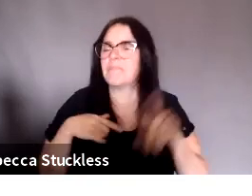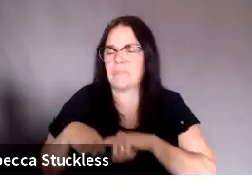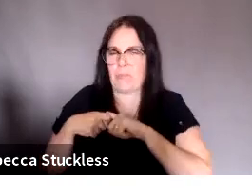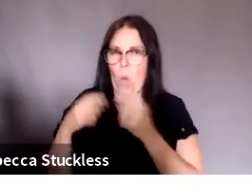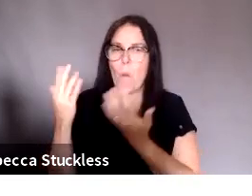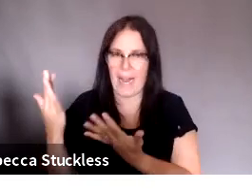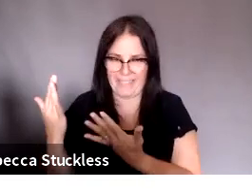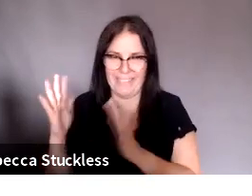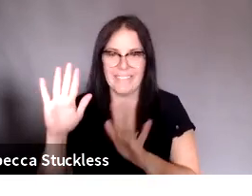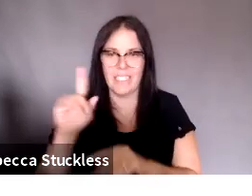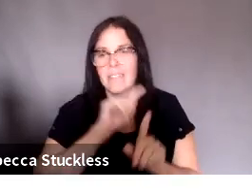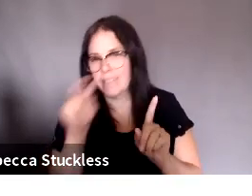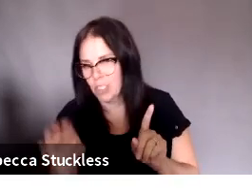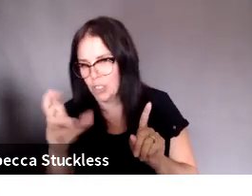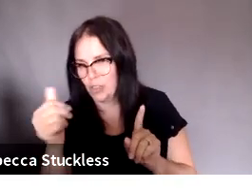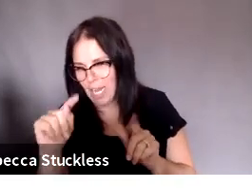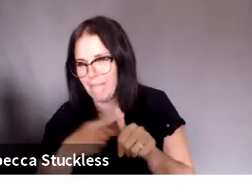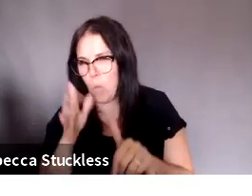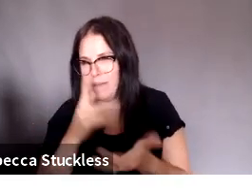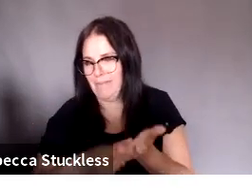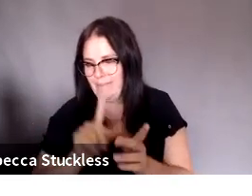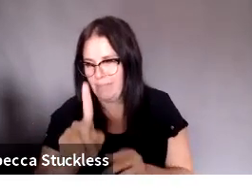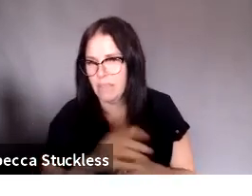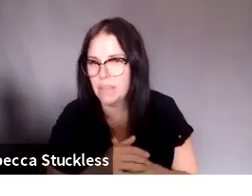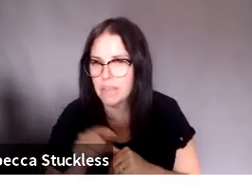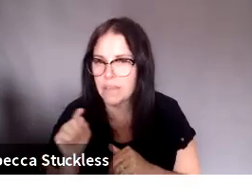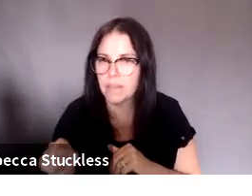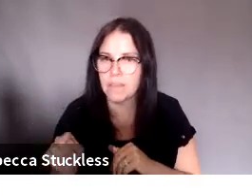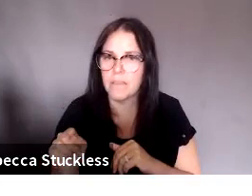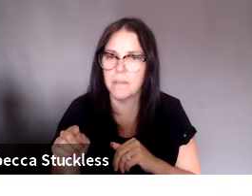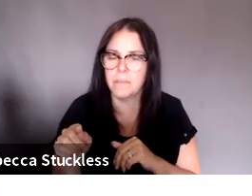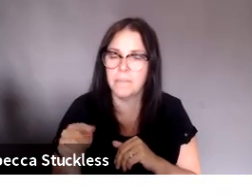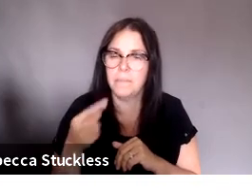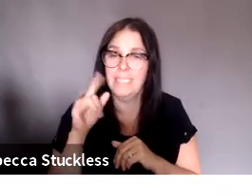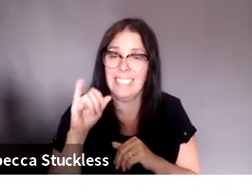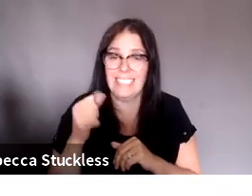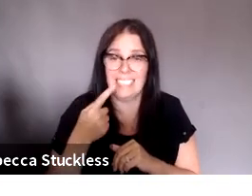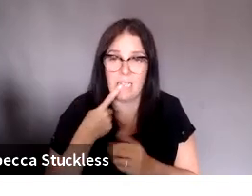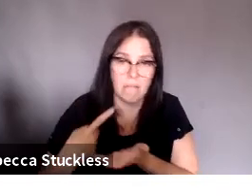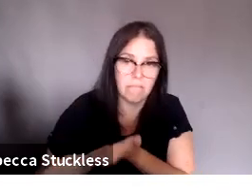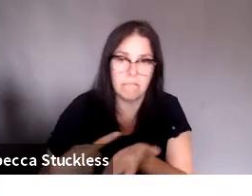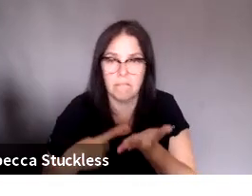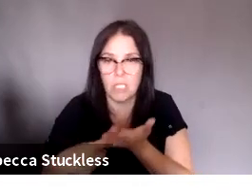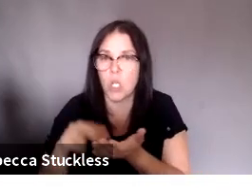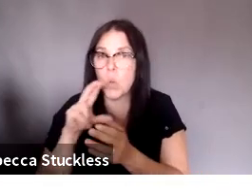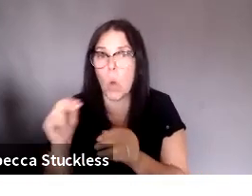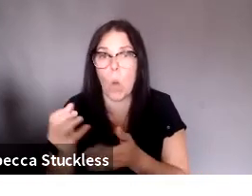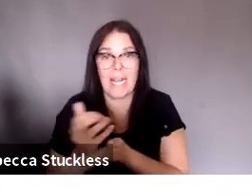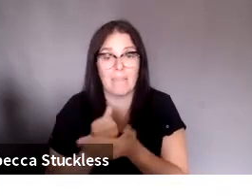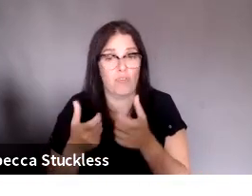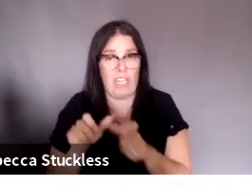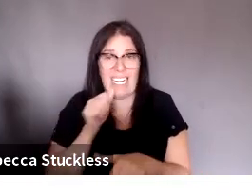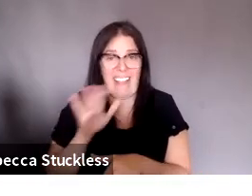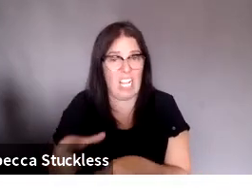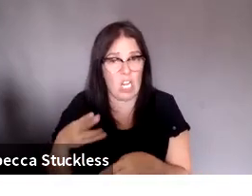I'm going to go back to the chat first. Lisa says we've had big conversations about no source of income. If the check isn't in the learner's name, they have no source of income. This plays